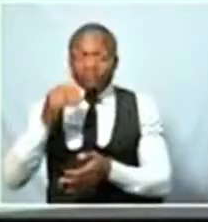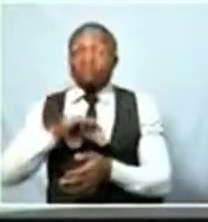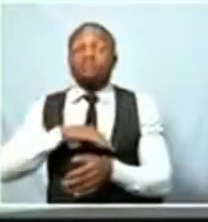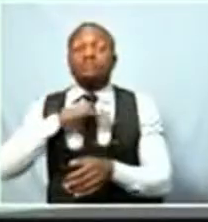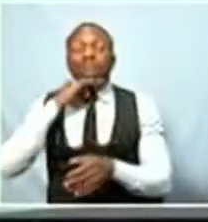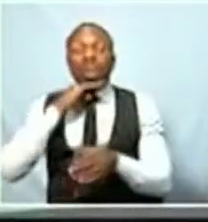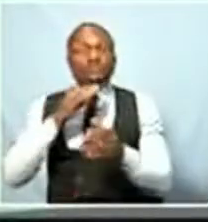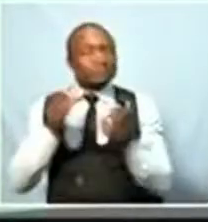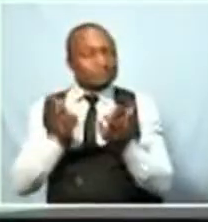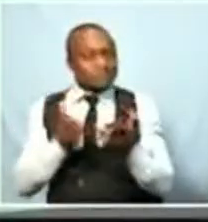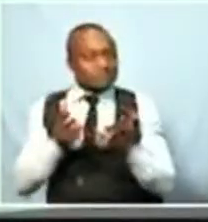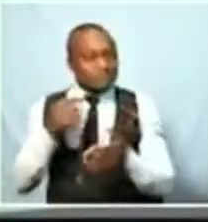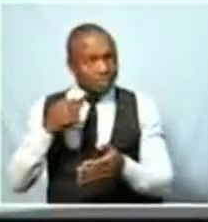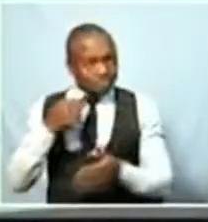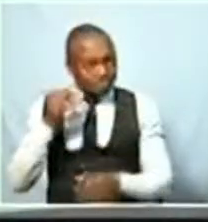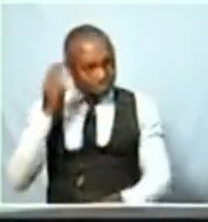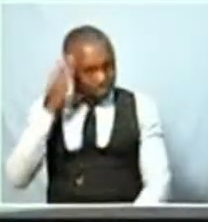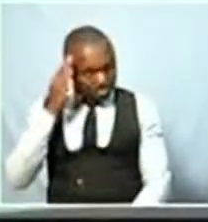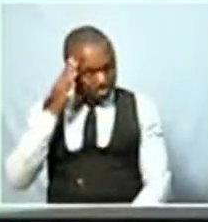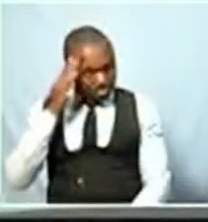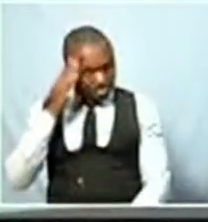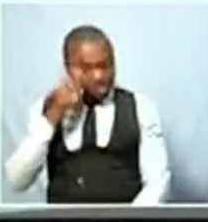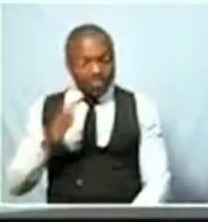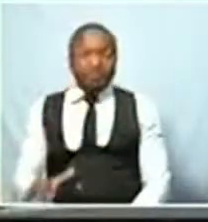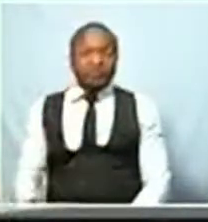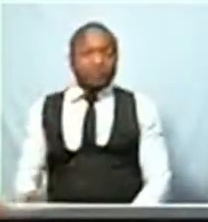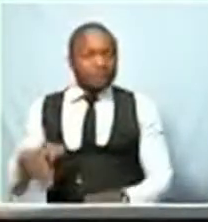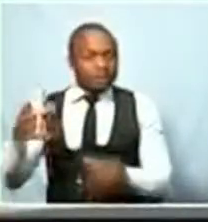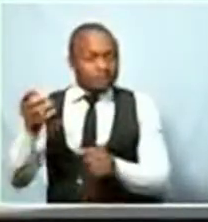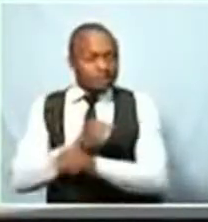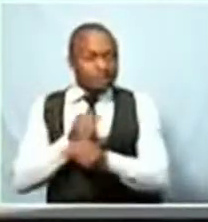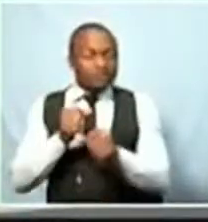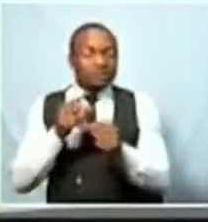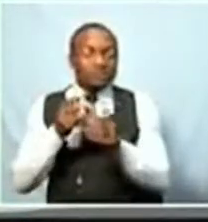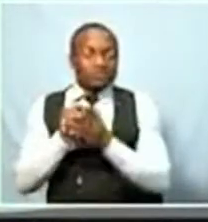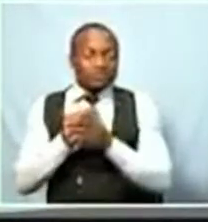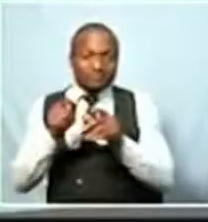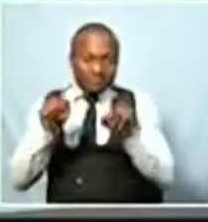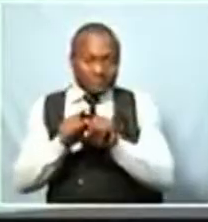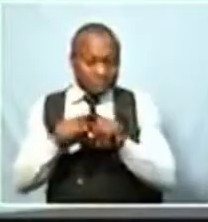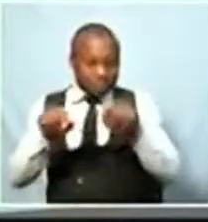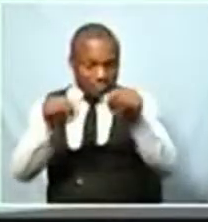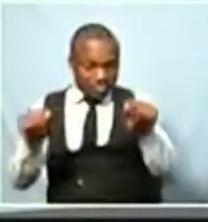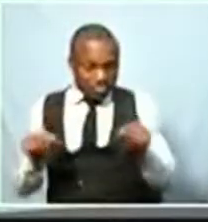we are alive to the fact that we are getting money from the same pool, Ministry of Finance.